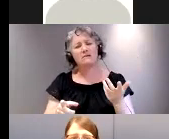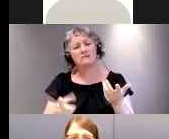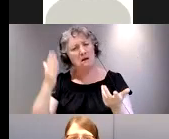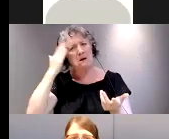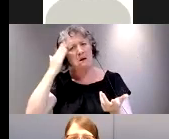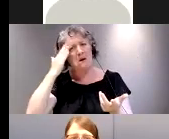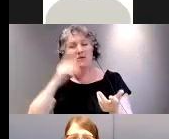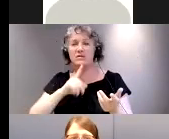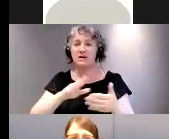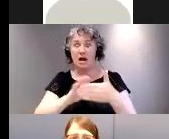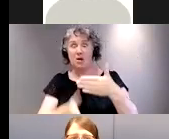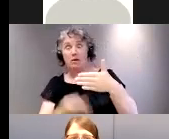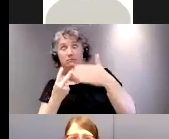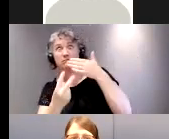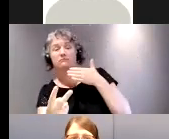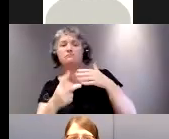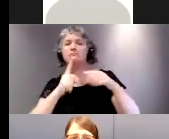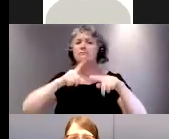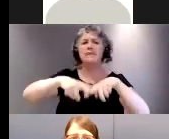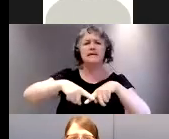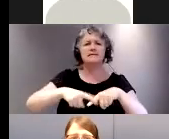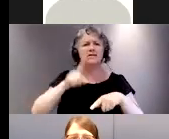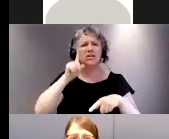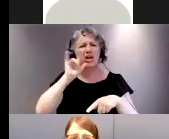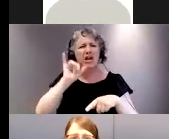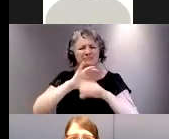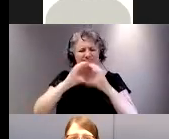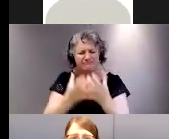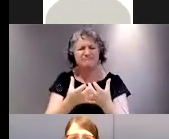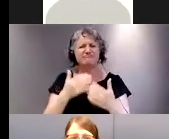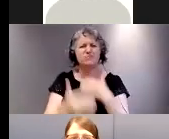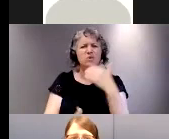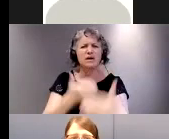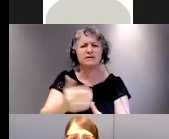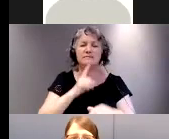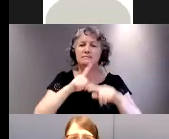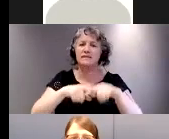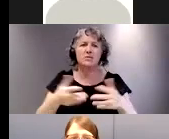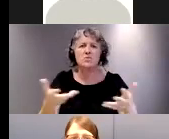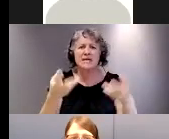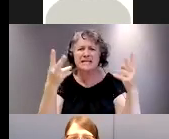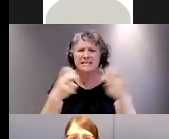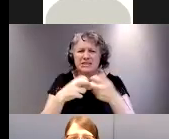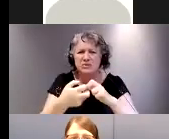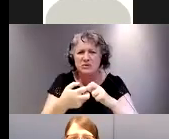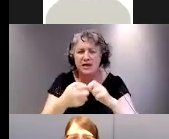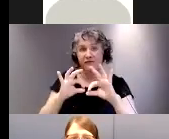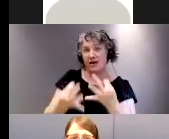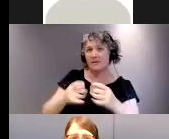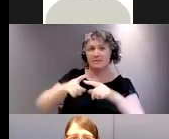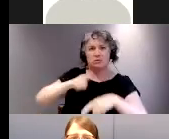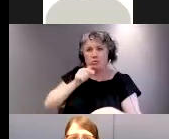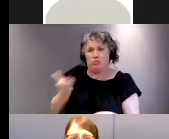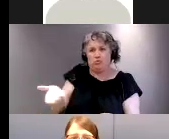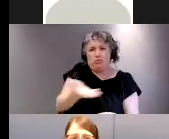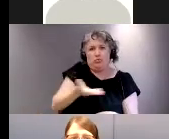really are dependent, and what the mediation looks like is dependent on the issues and the families themselves. Your elder mediation